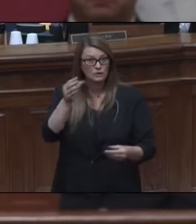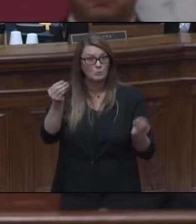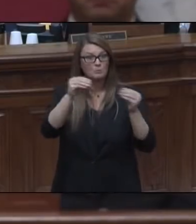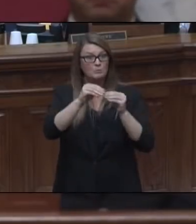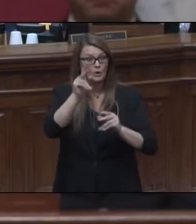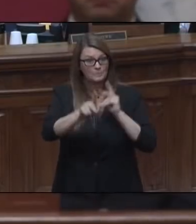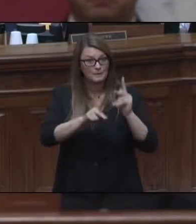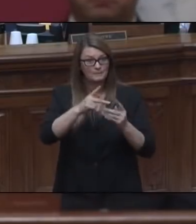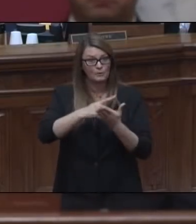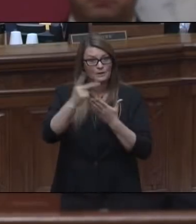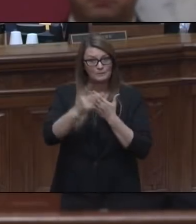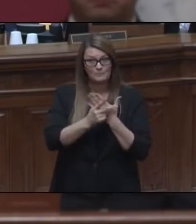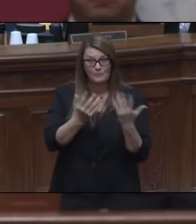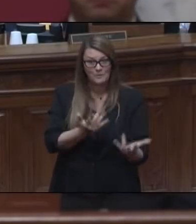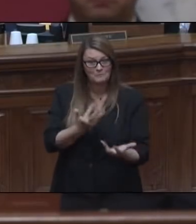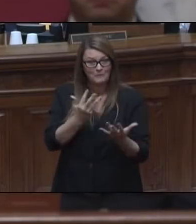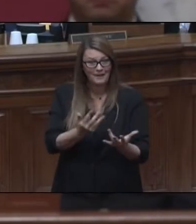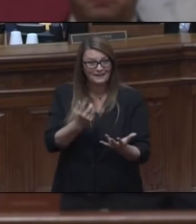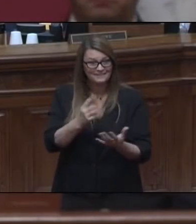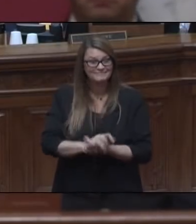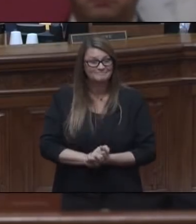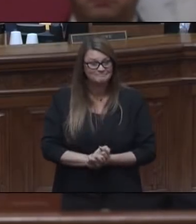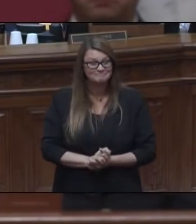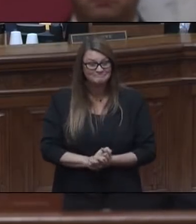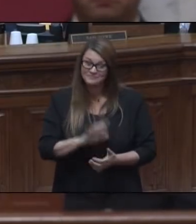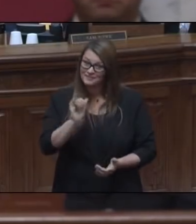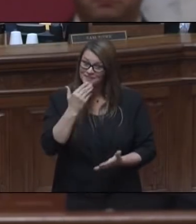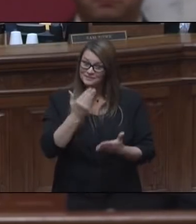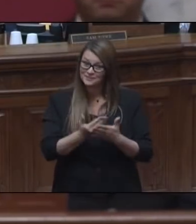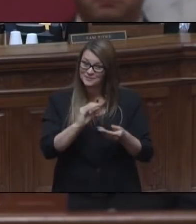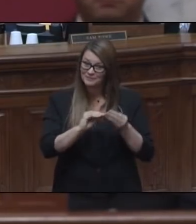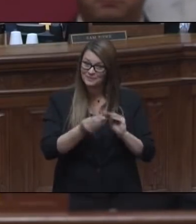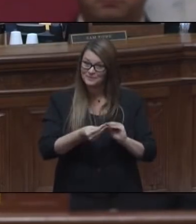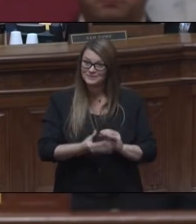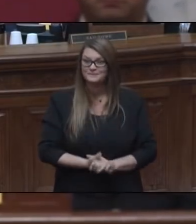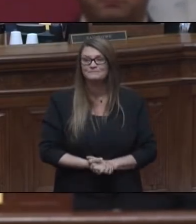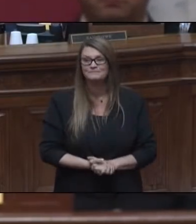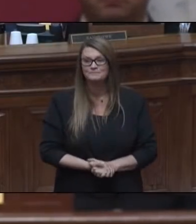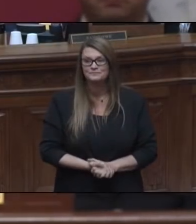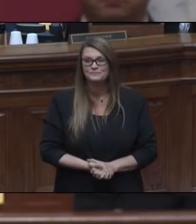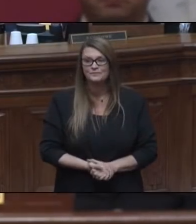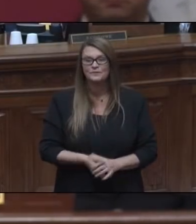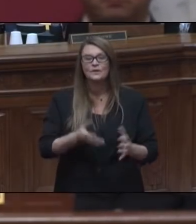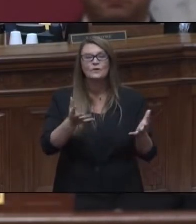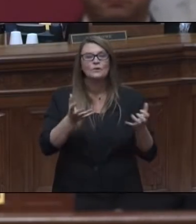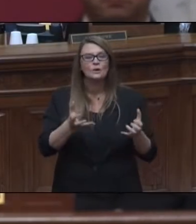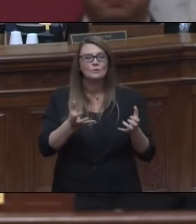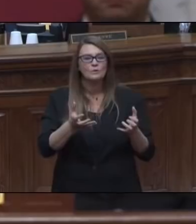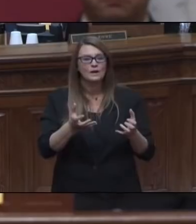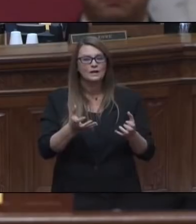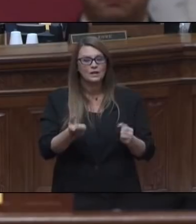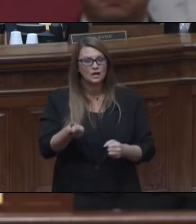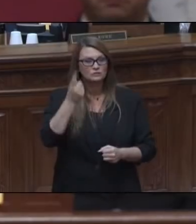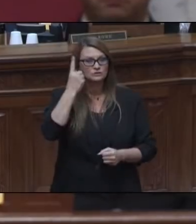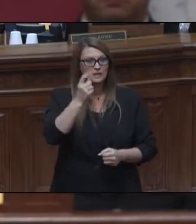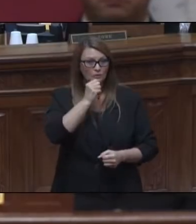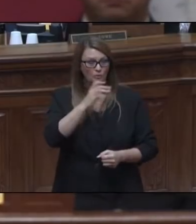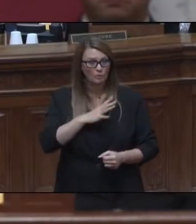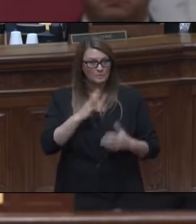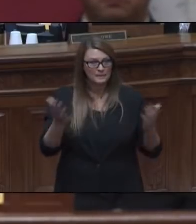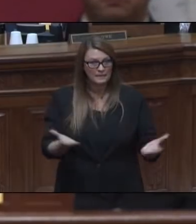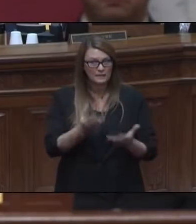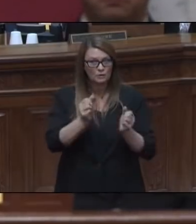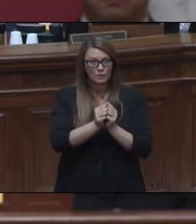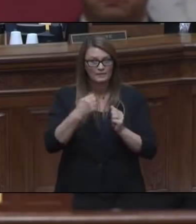are in the program right now. That's really good stuff. We want to recognize a young lady here with us that